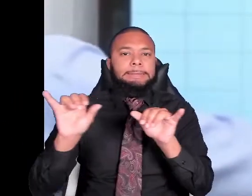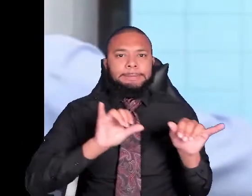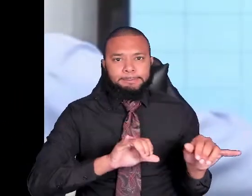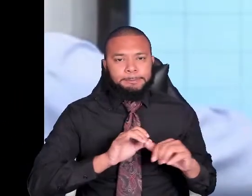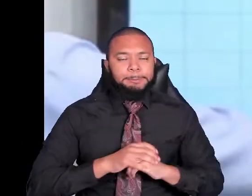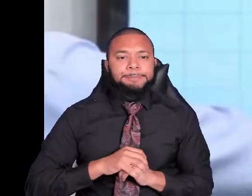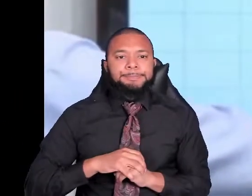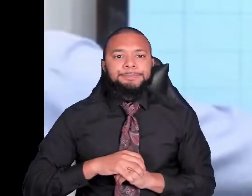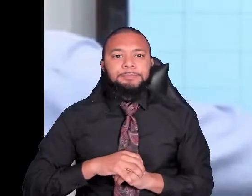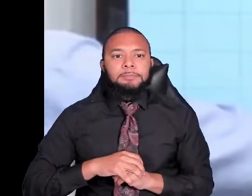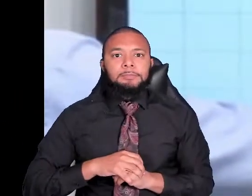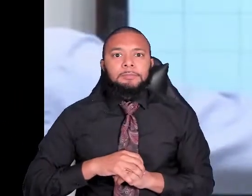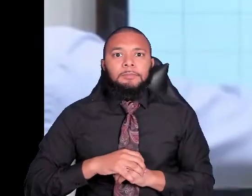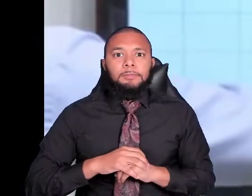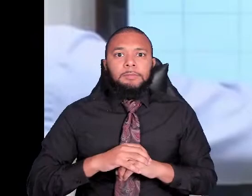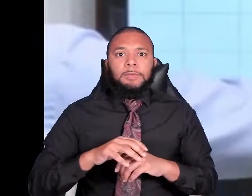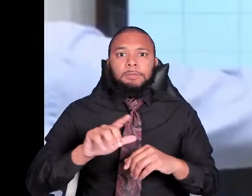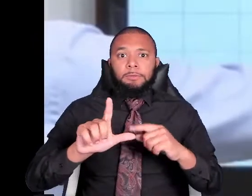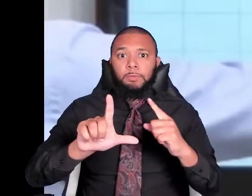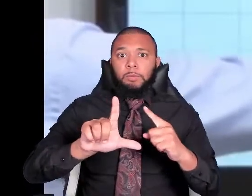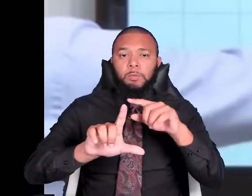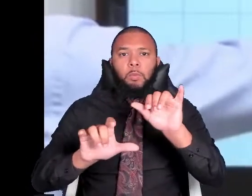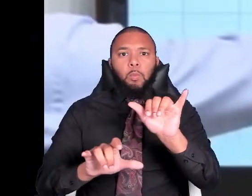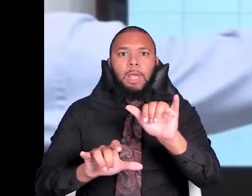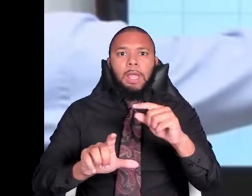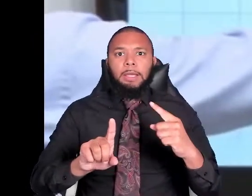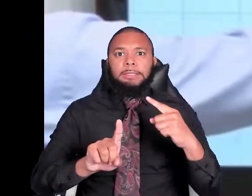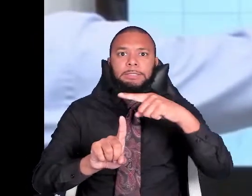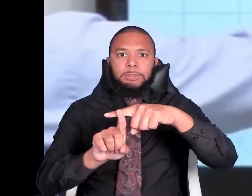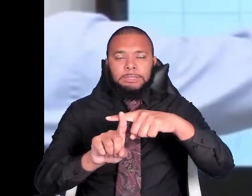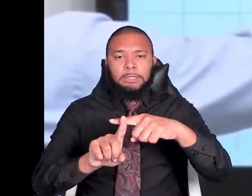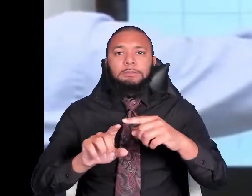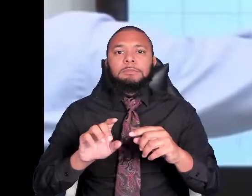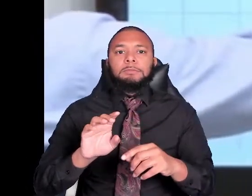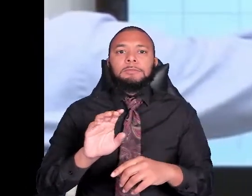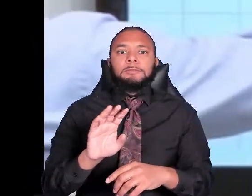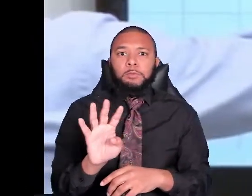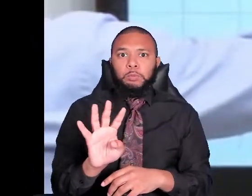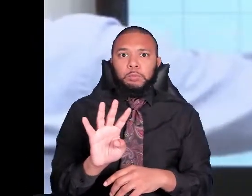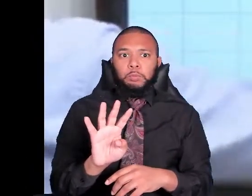The y-intercept is 4. Up 1, 2, 3, 4.